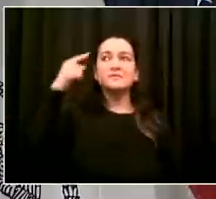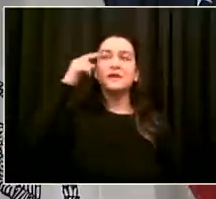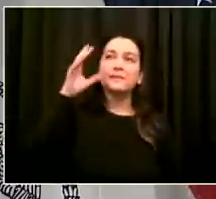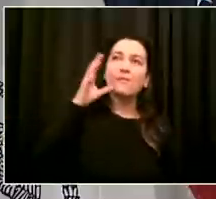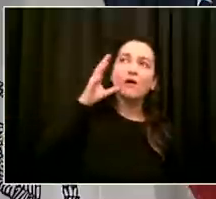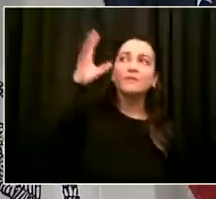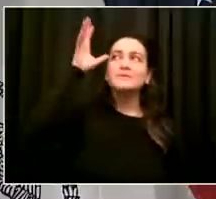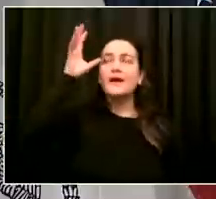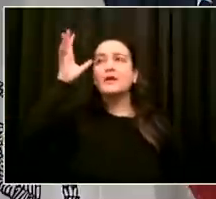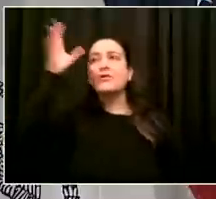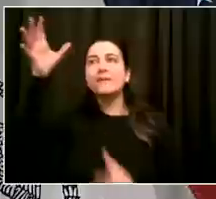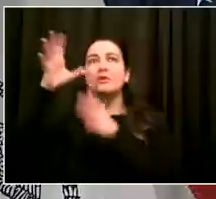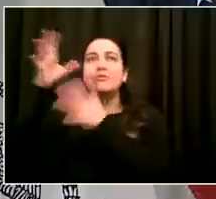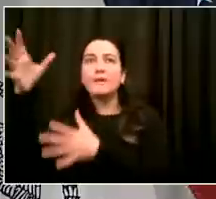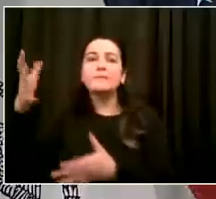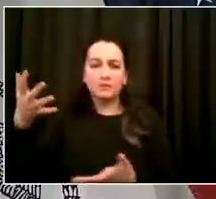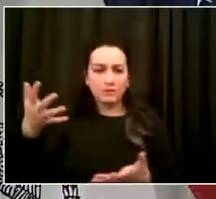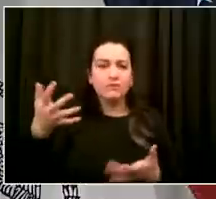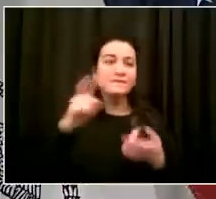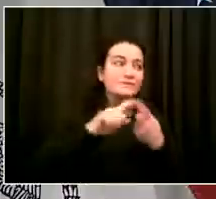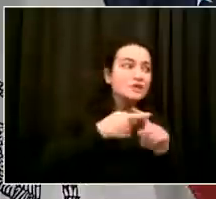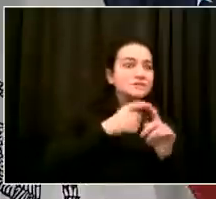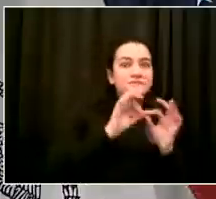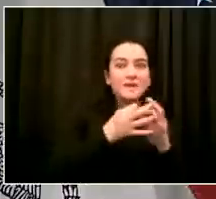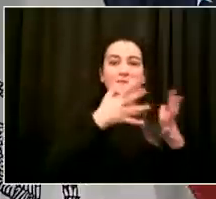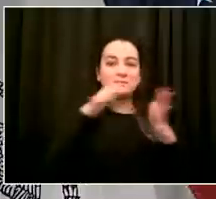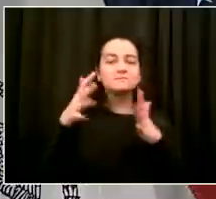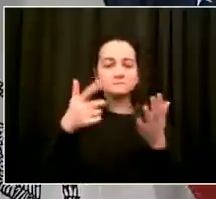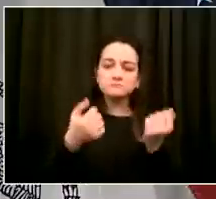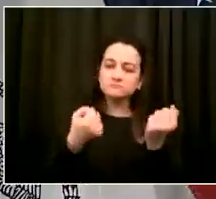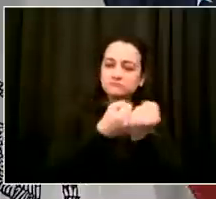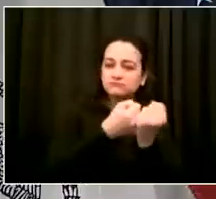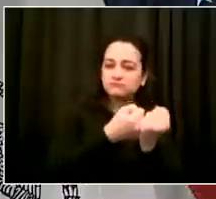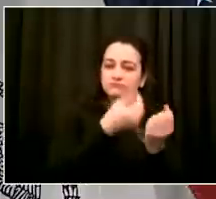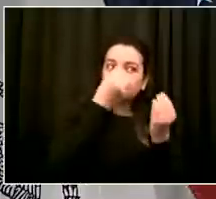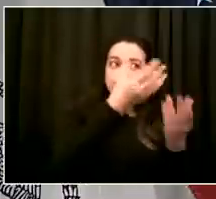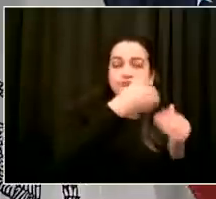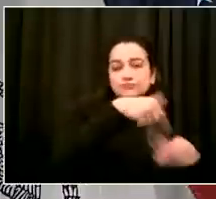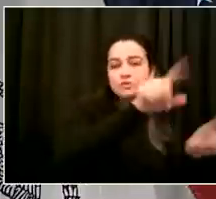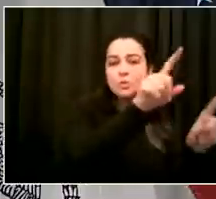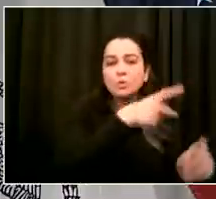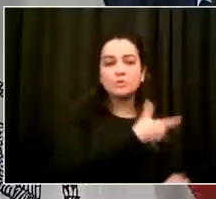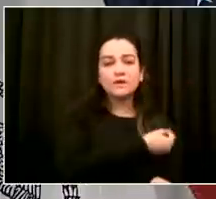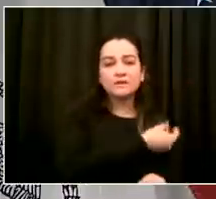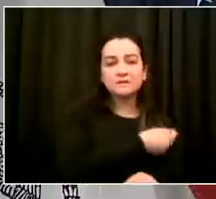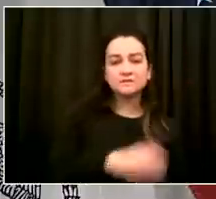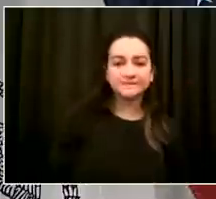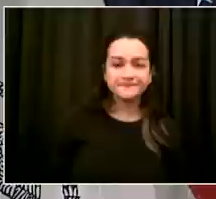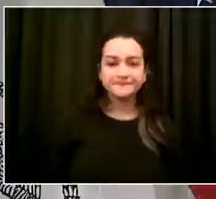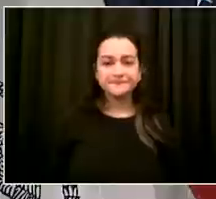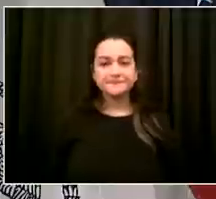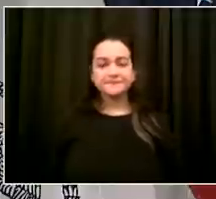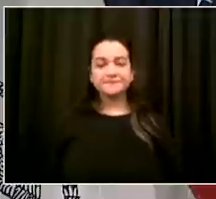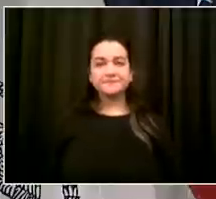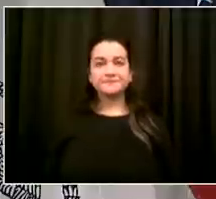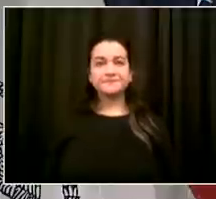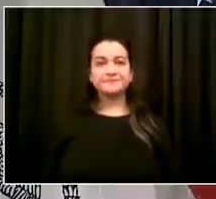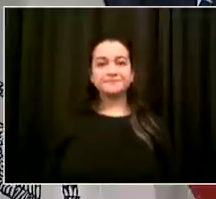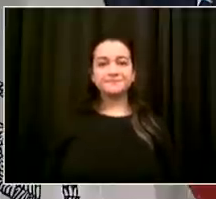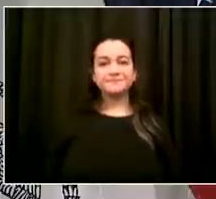group, 75 years old and older, who wants to get this vaccine. Let's go the extra mile to help them do